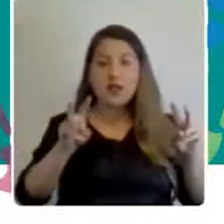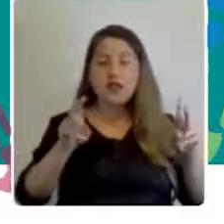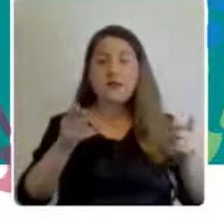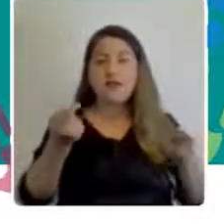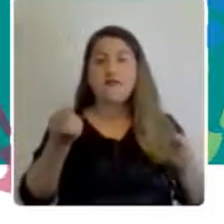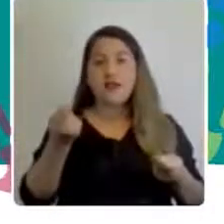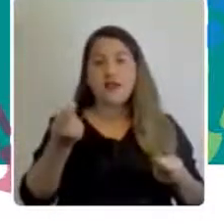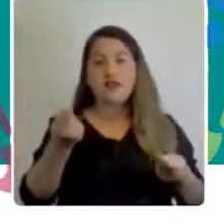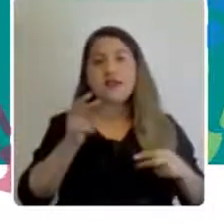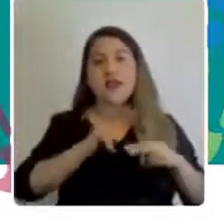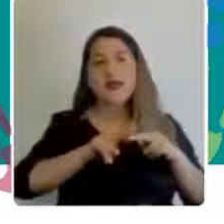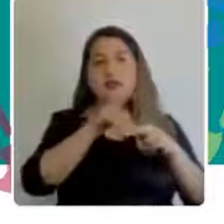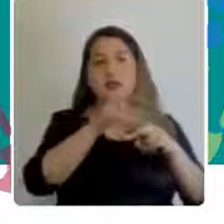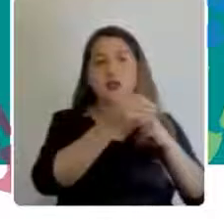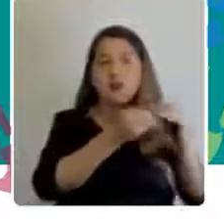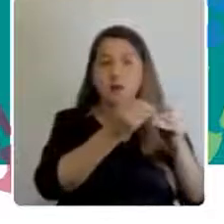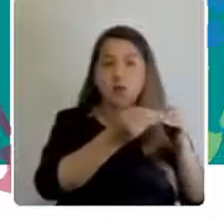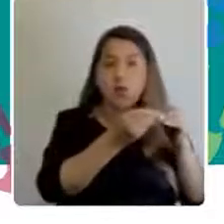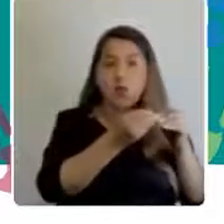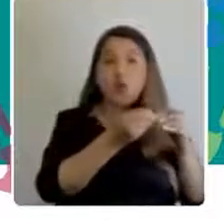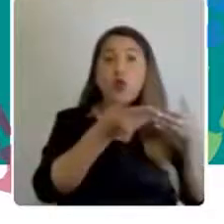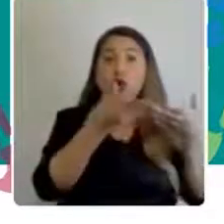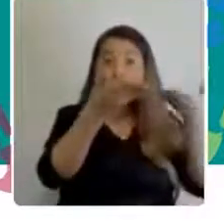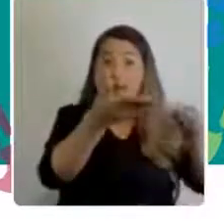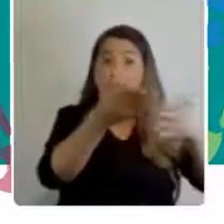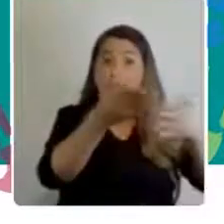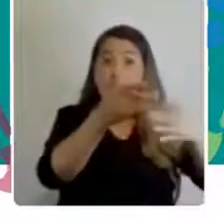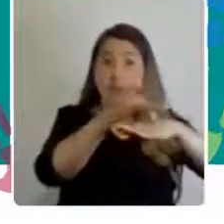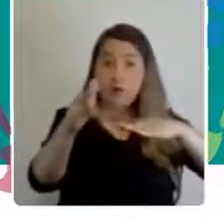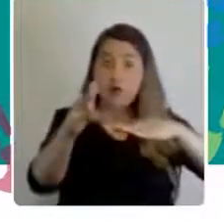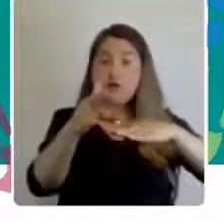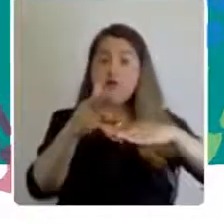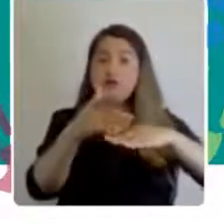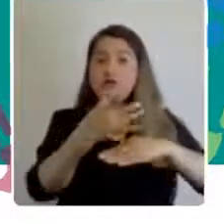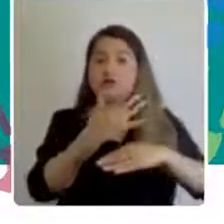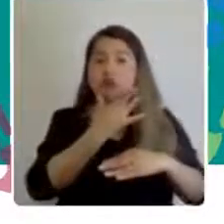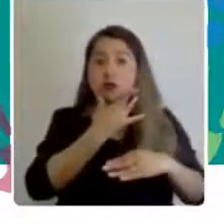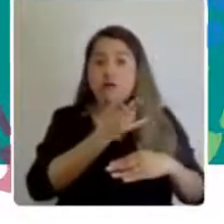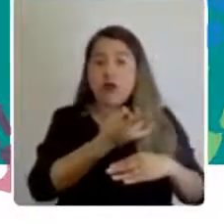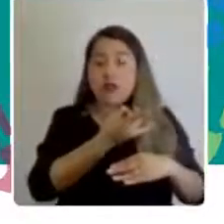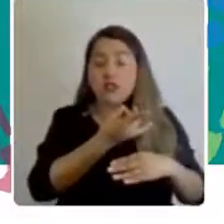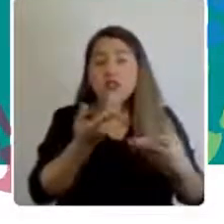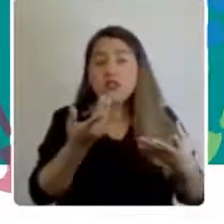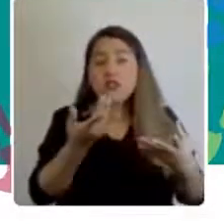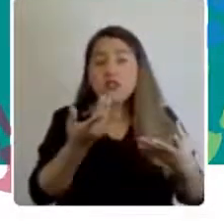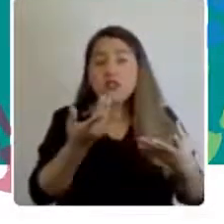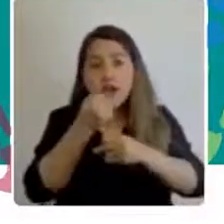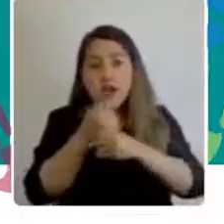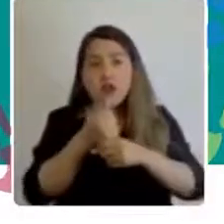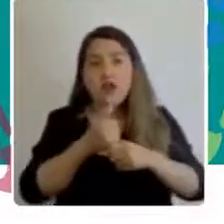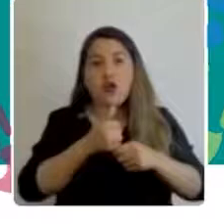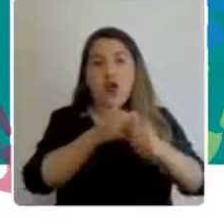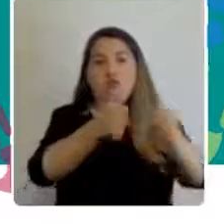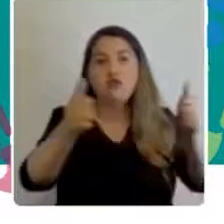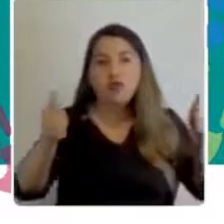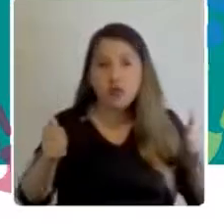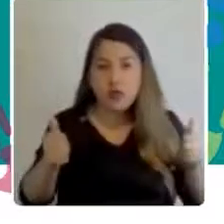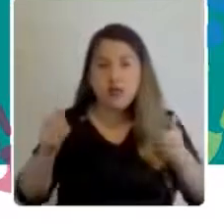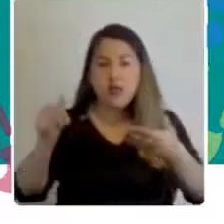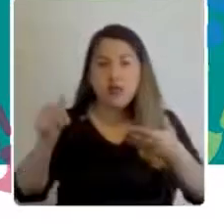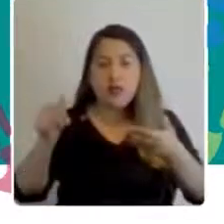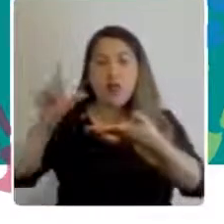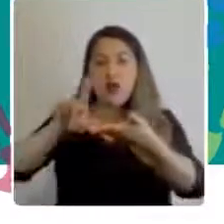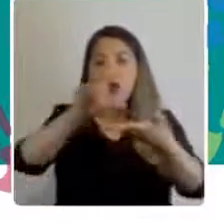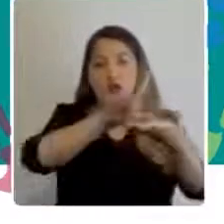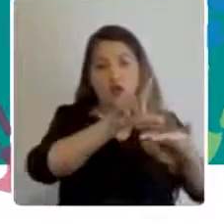other, working with the local authorities in the various countries Yeah, may I, I